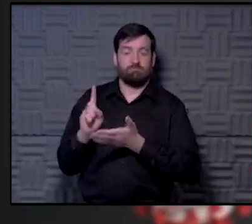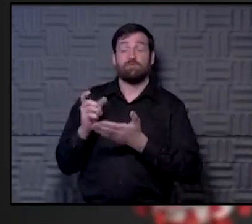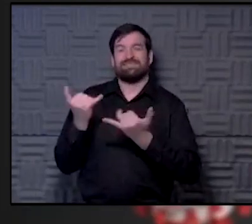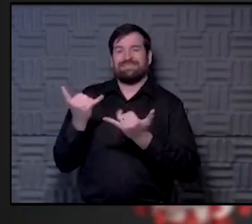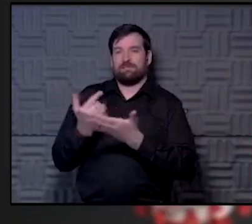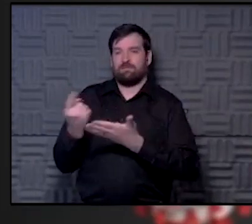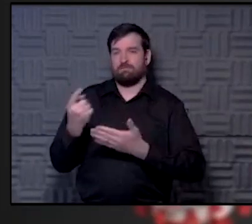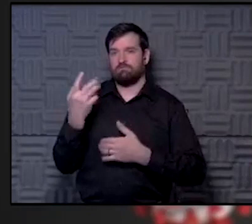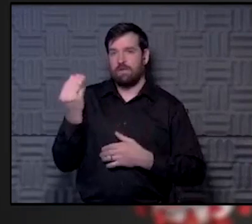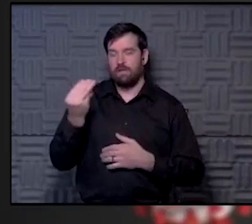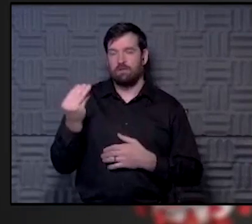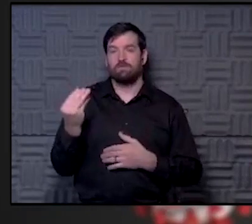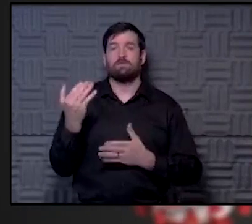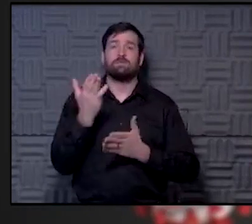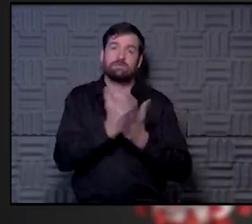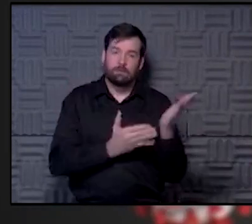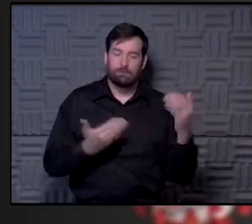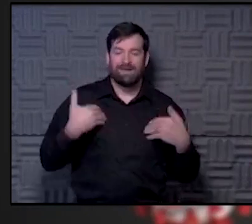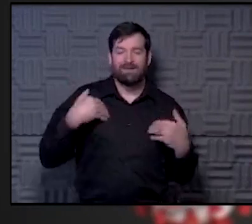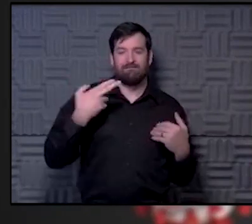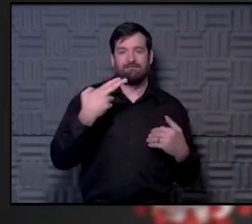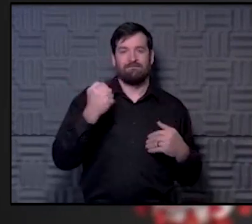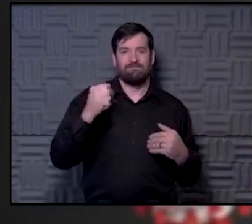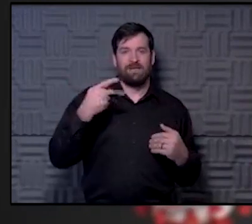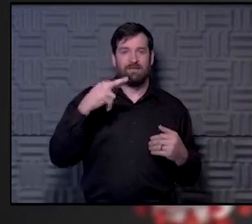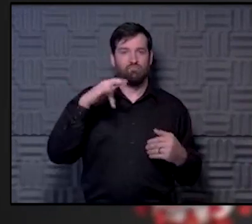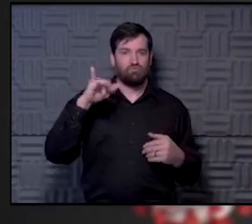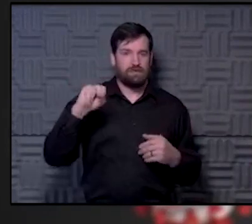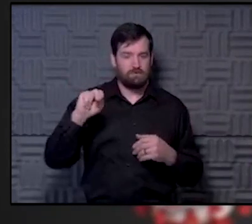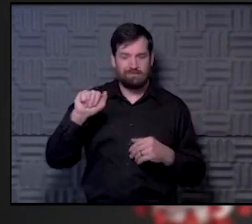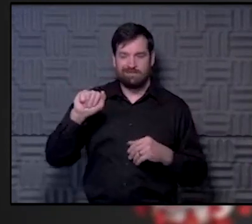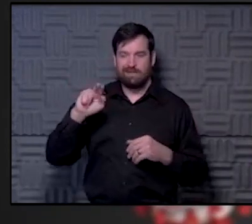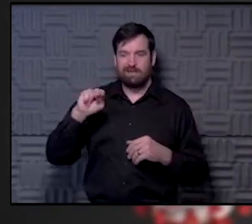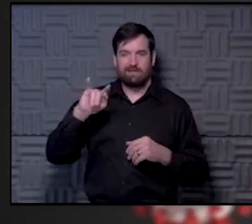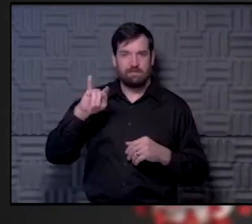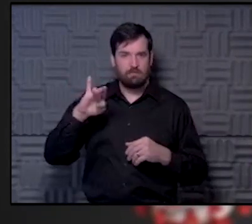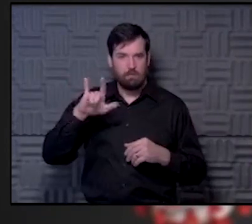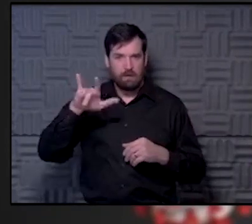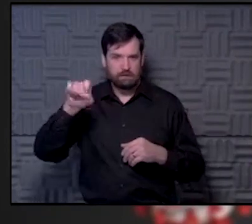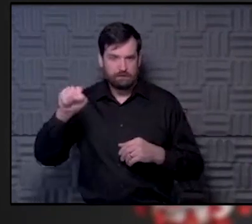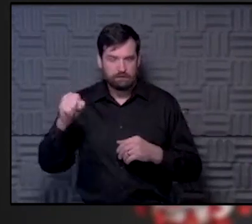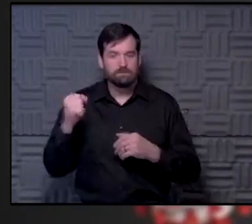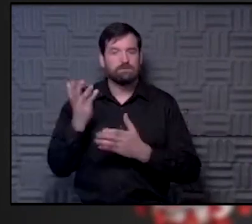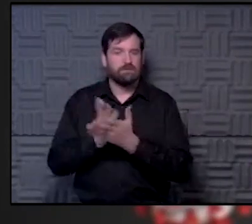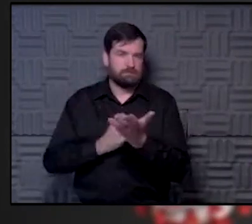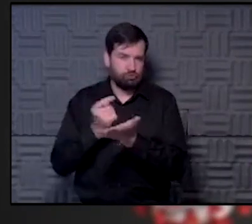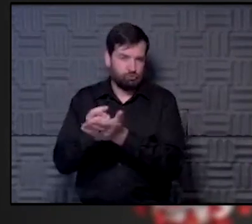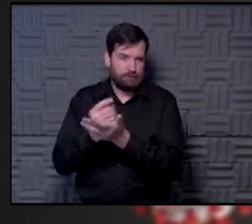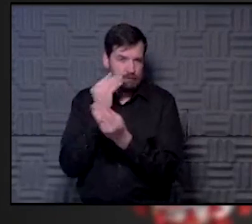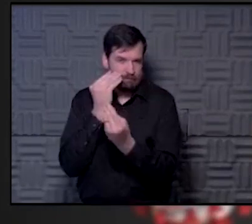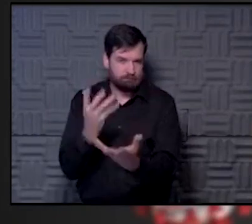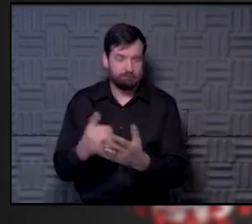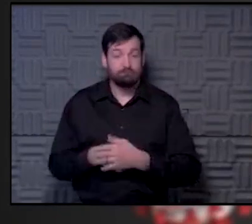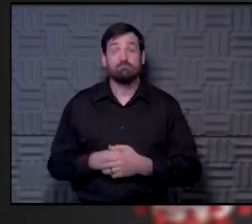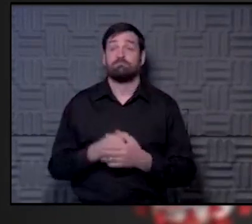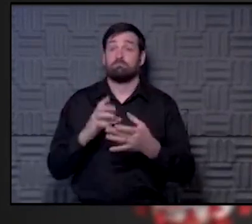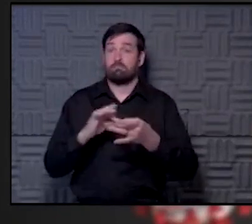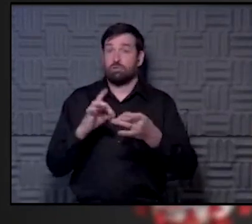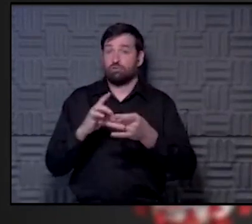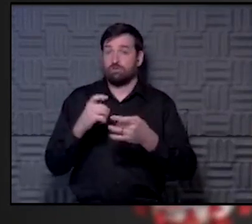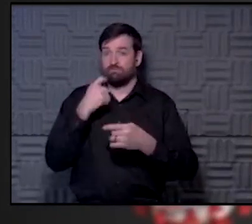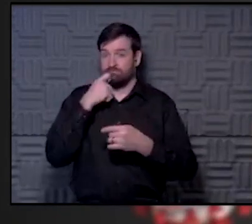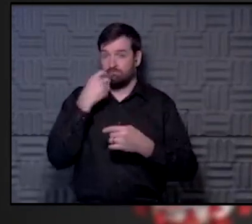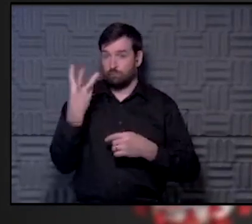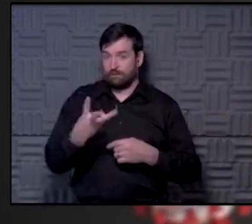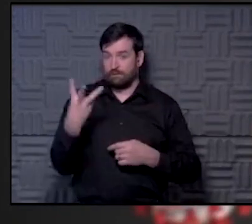some of these people have anti-heparin antibodies, and so that they gave some treatment guidelines. One of the things I mentioned at the meeting on Wednesday,